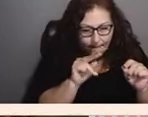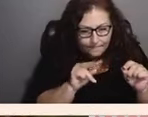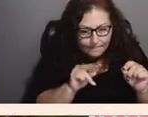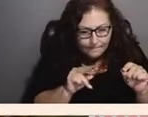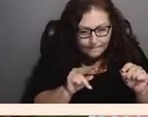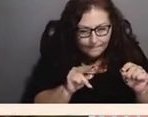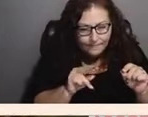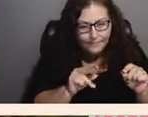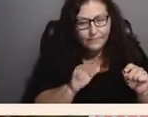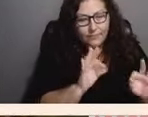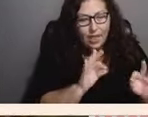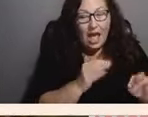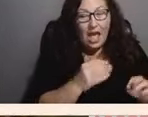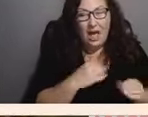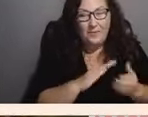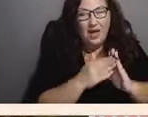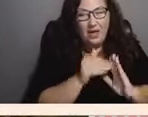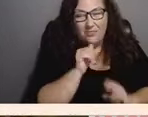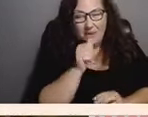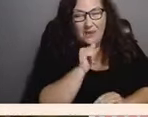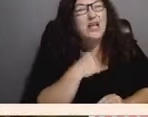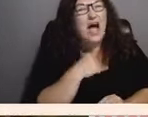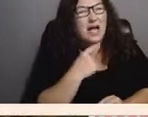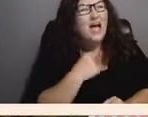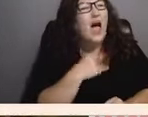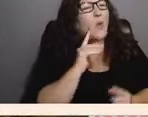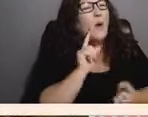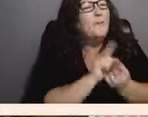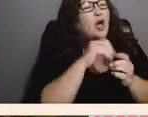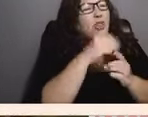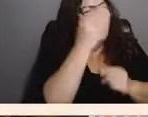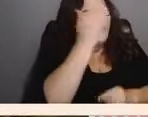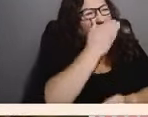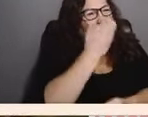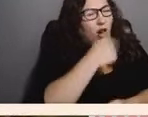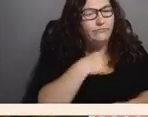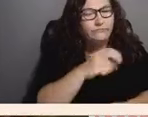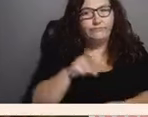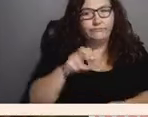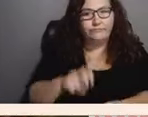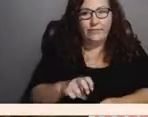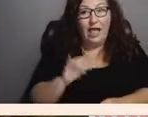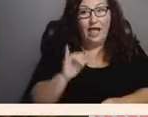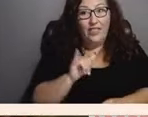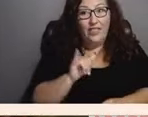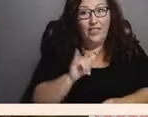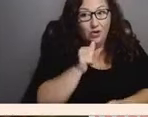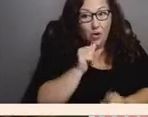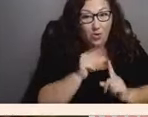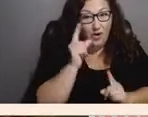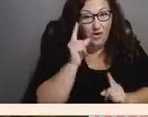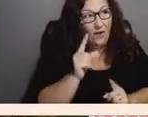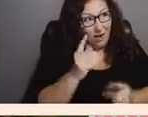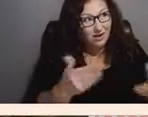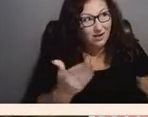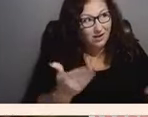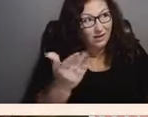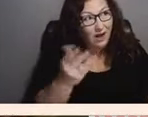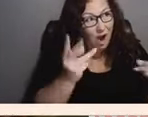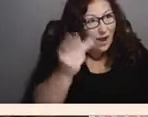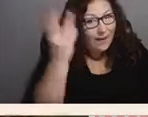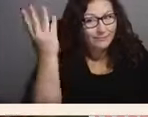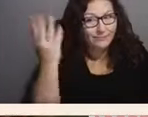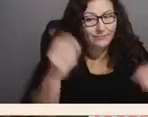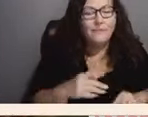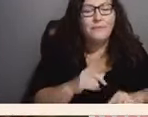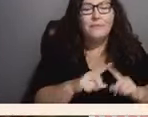so I say, well, I'll meet you up front. I was trying to say that's a code word, like, let's wrap this thing up. But that's